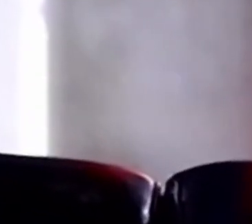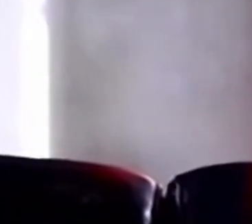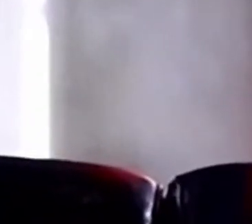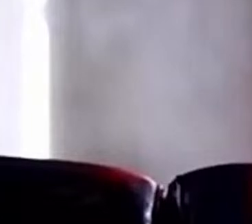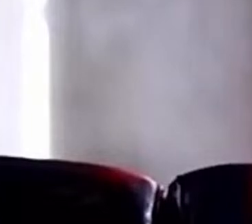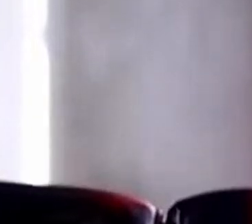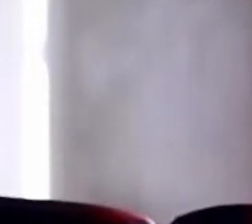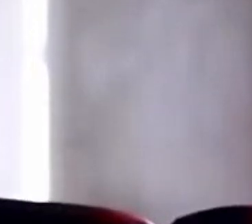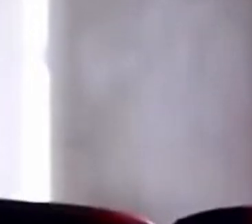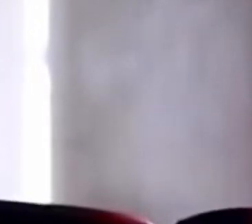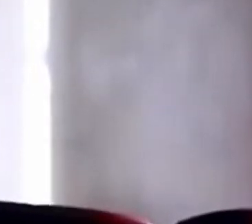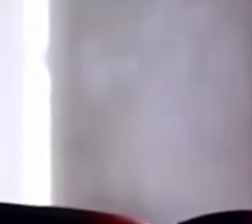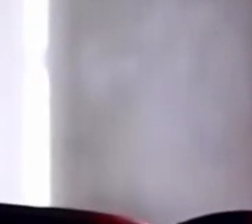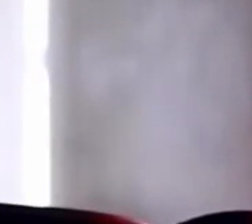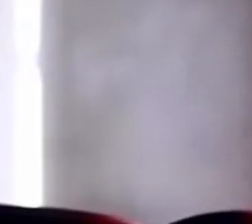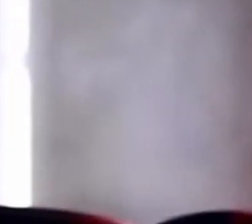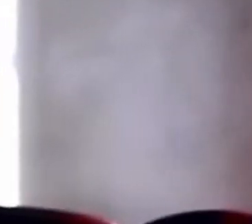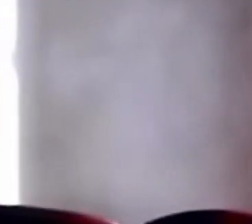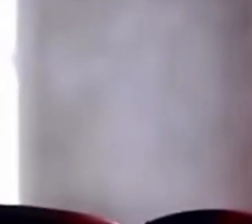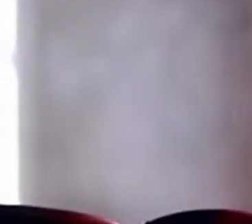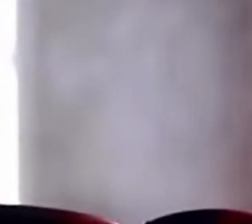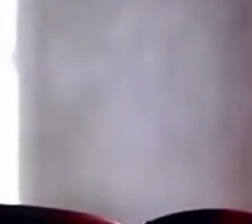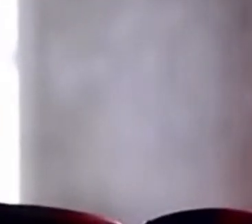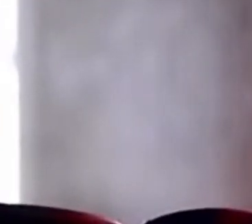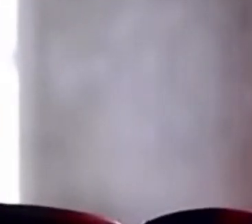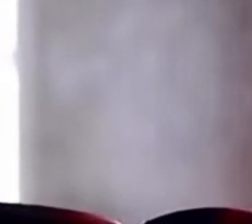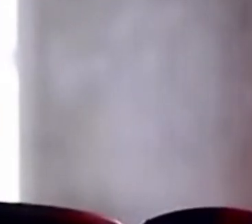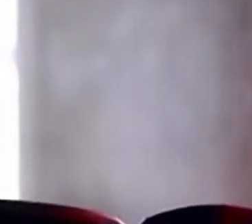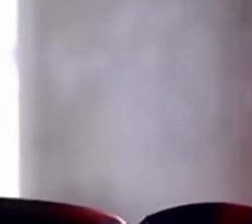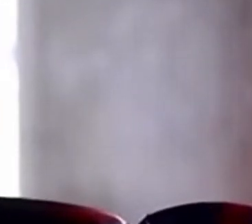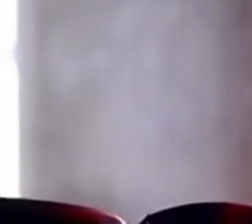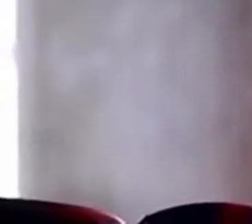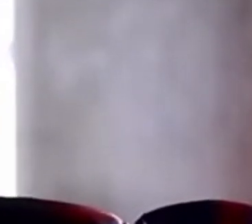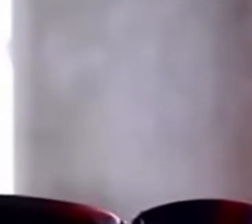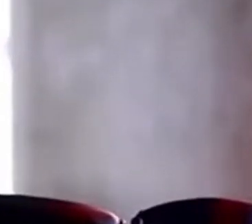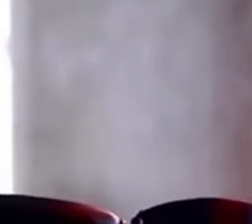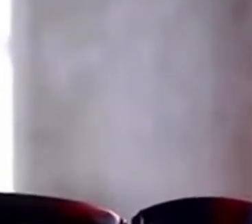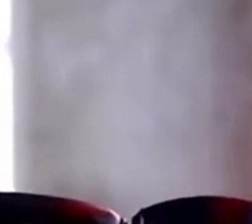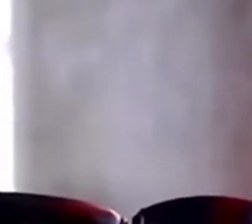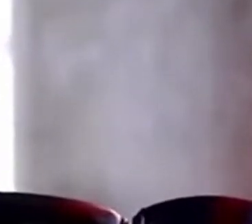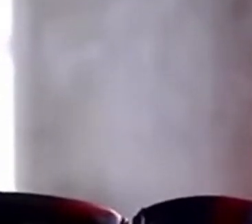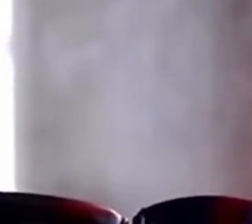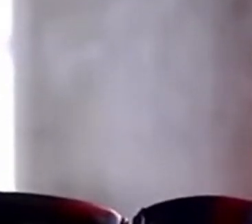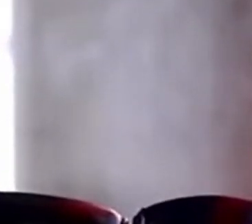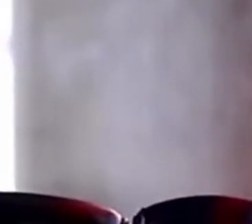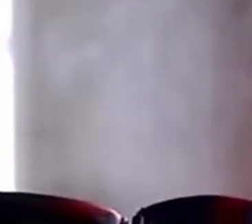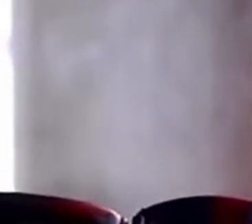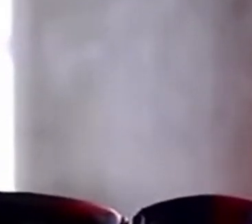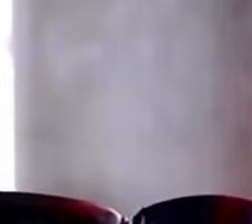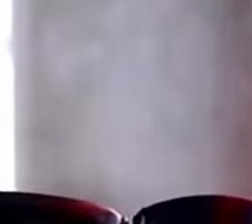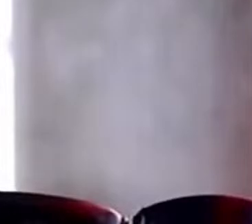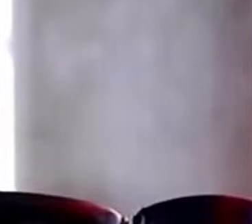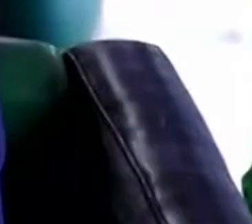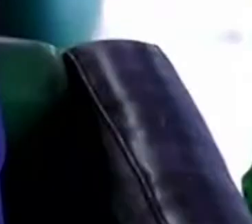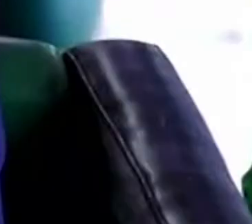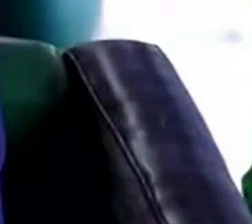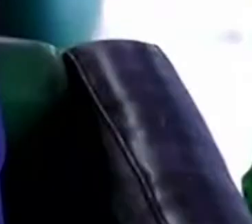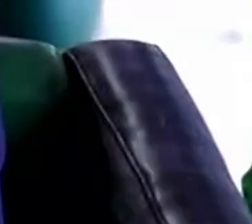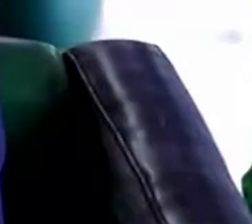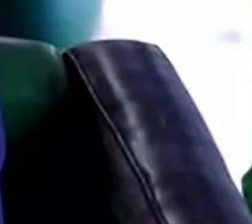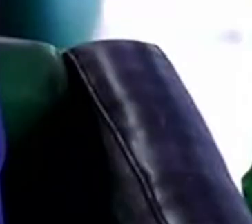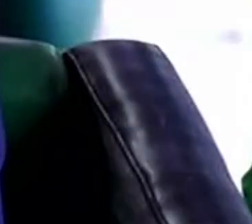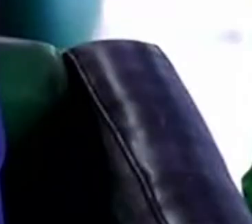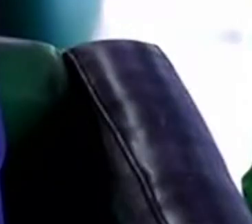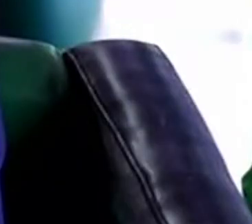2010, let me say. Of course, my husband, he was a UNIP member where